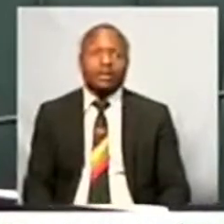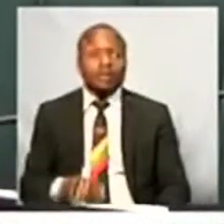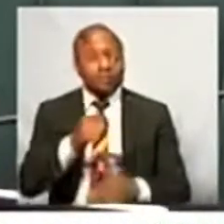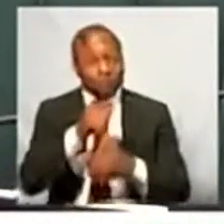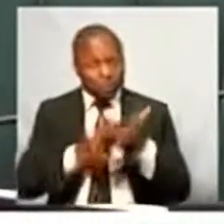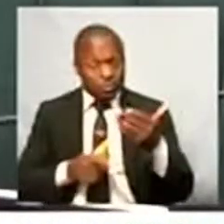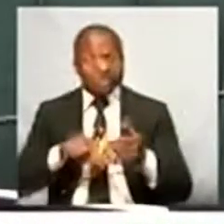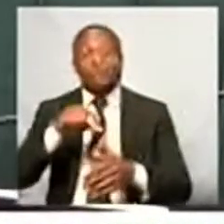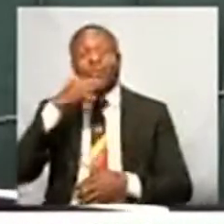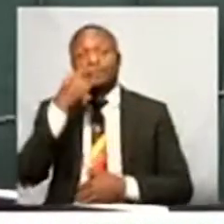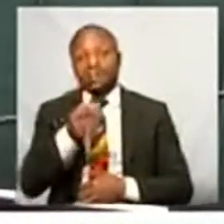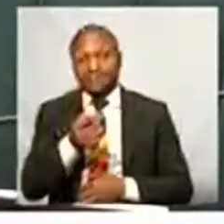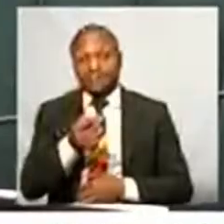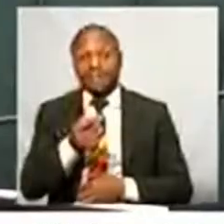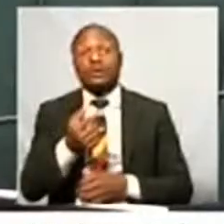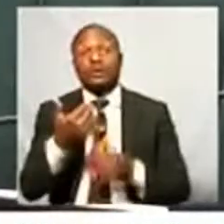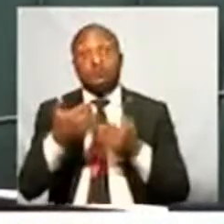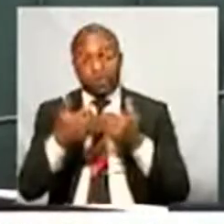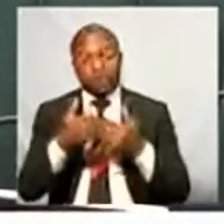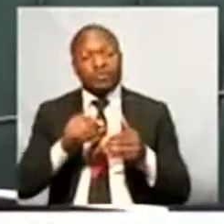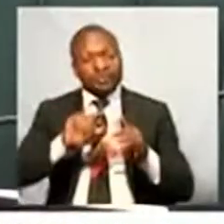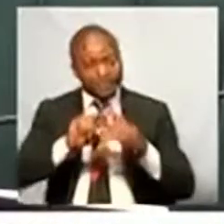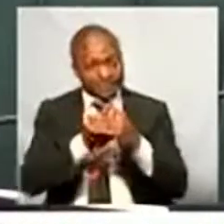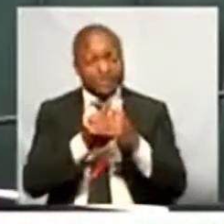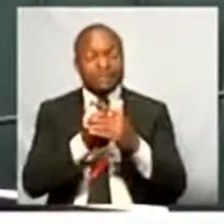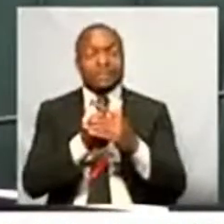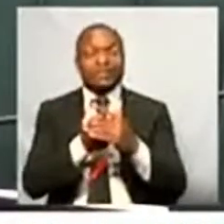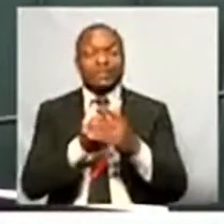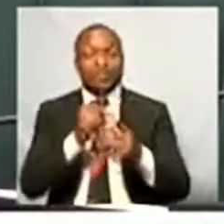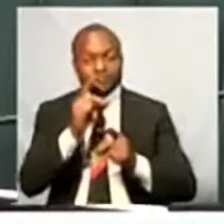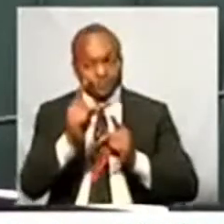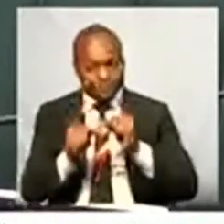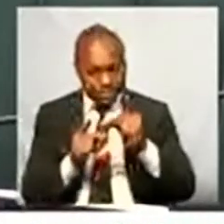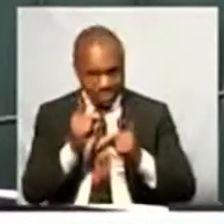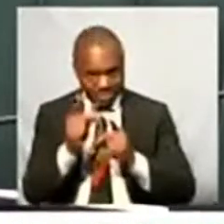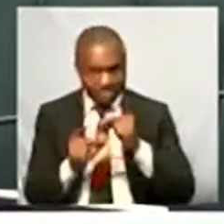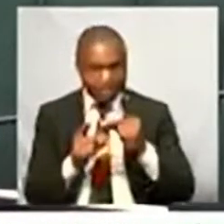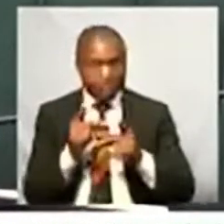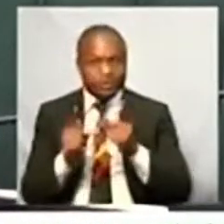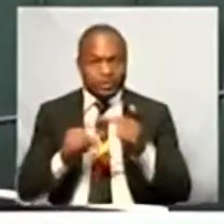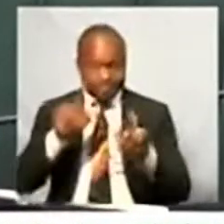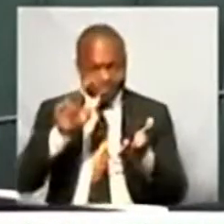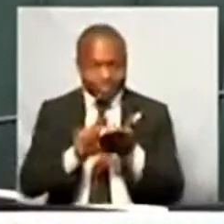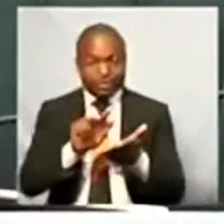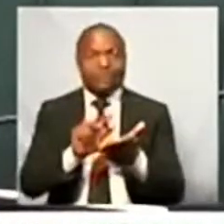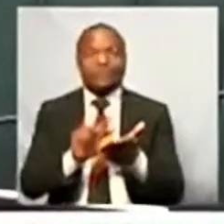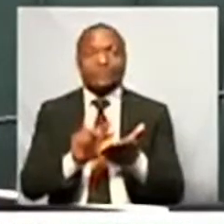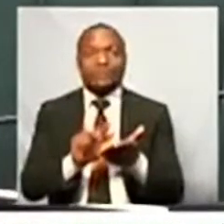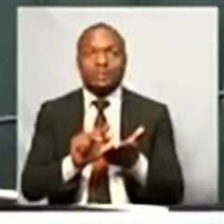we said was that indeed we have initiated, Madam Speaker, the process towards ratification.